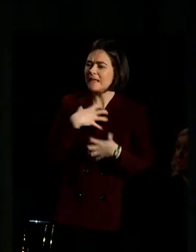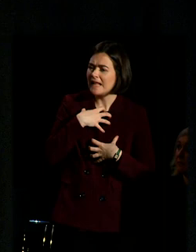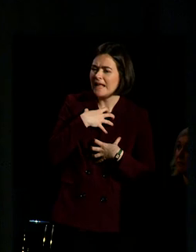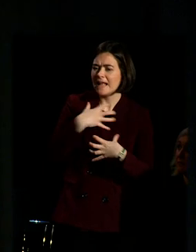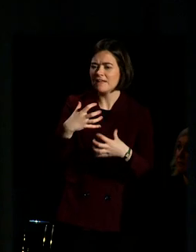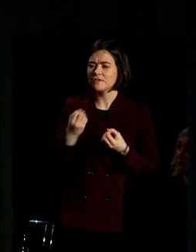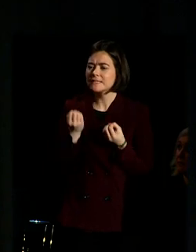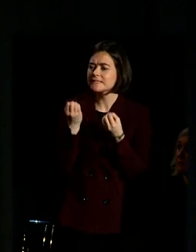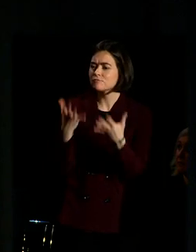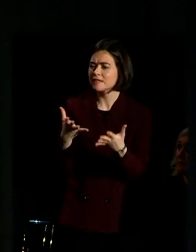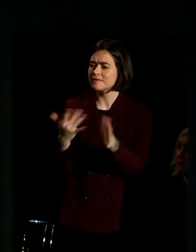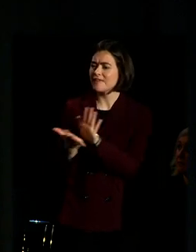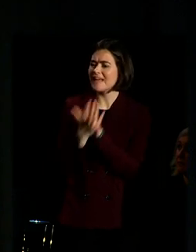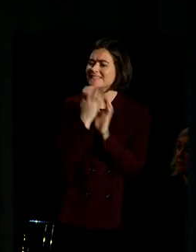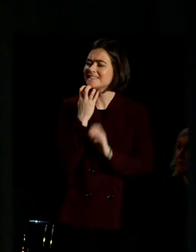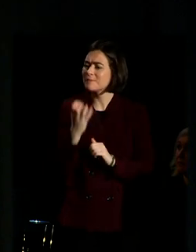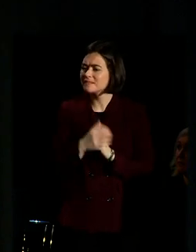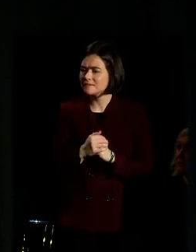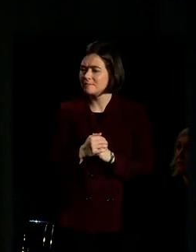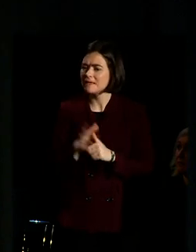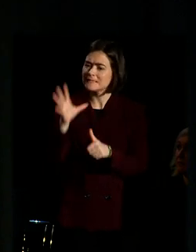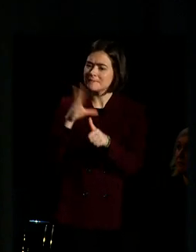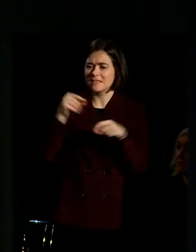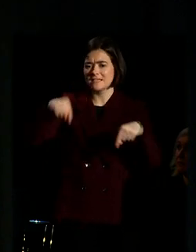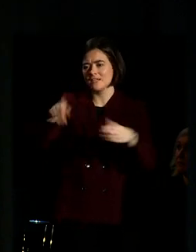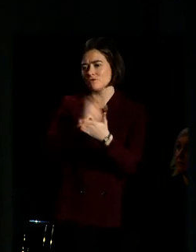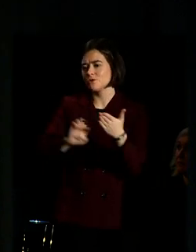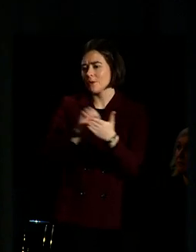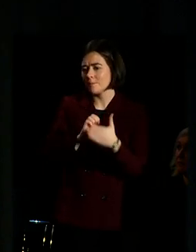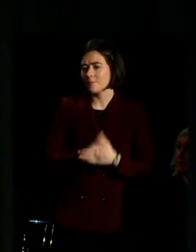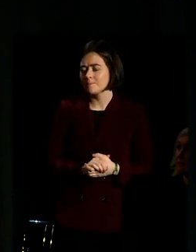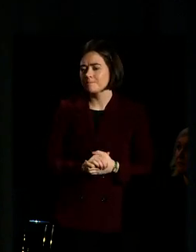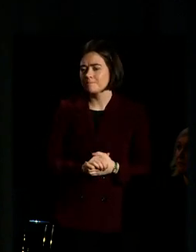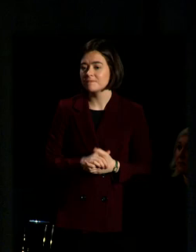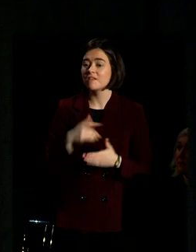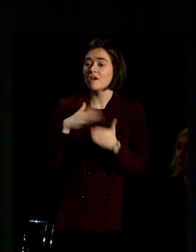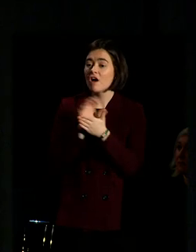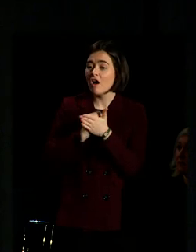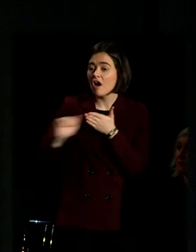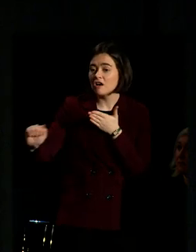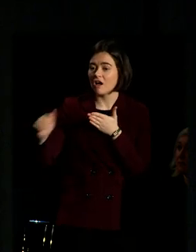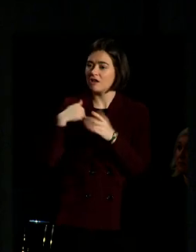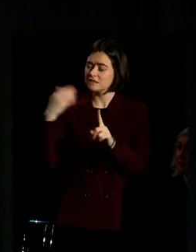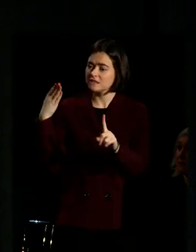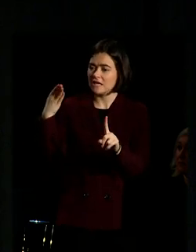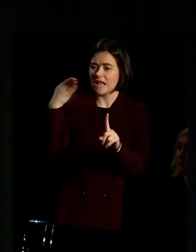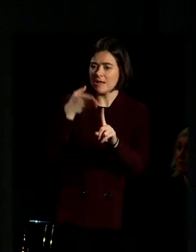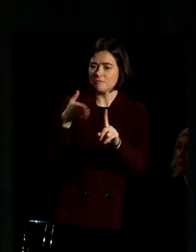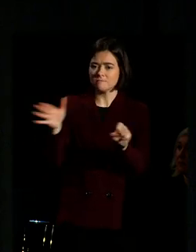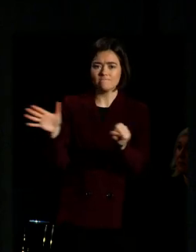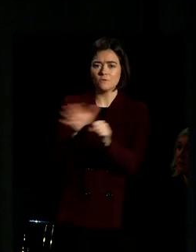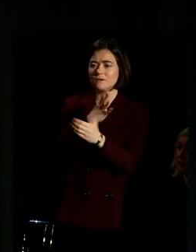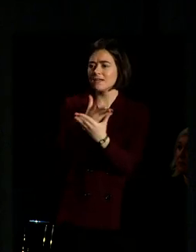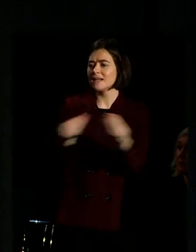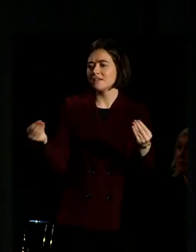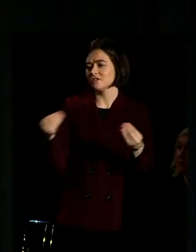expressions of antisemitism, especially in Europe. The Holocaust aimed at the total annihilation of all Jews